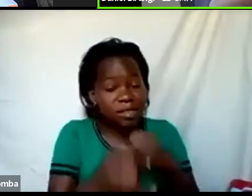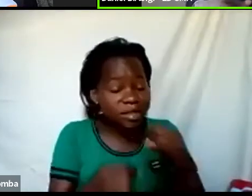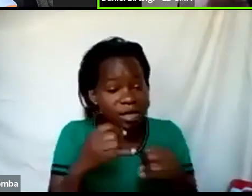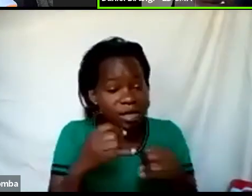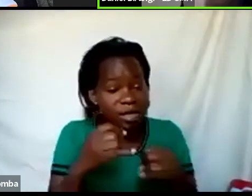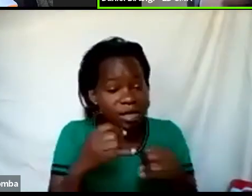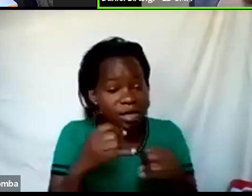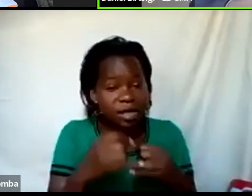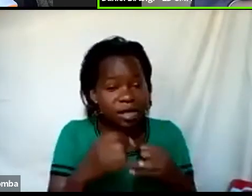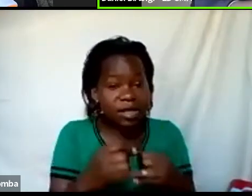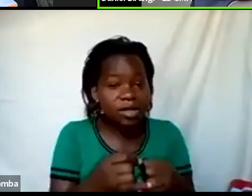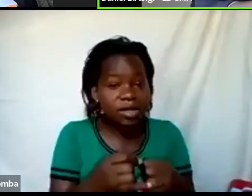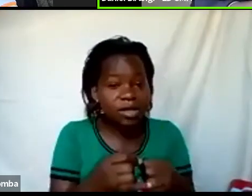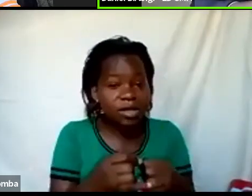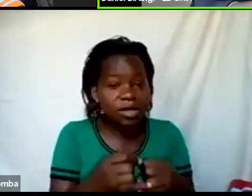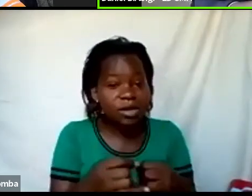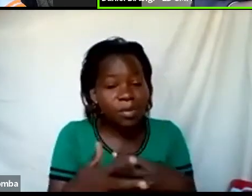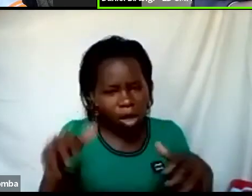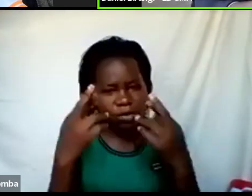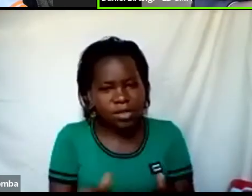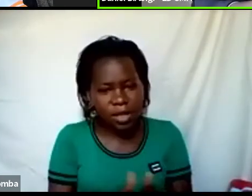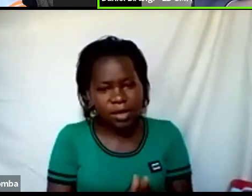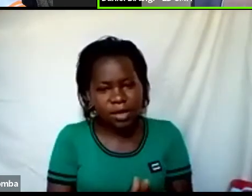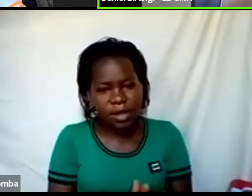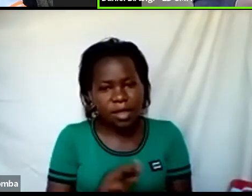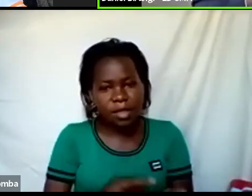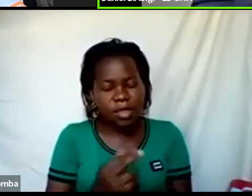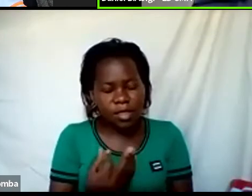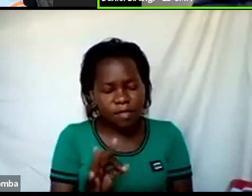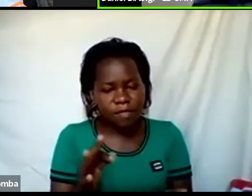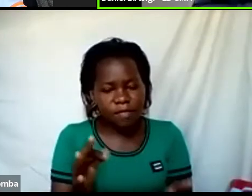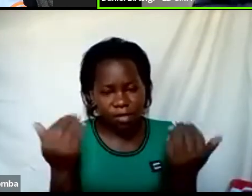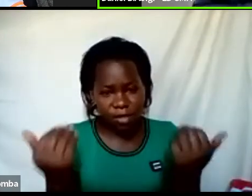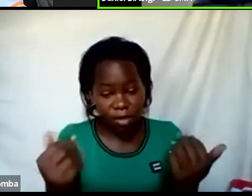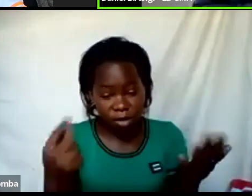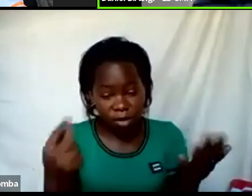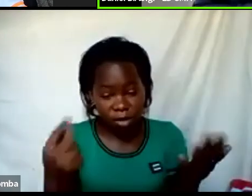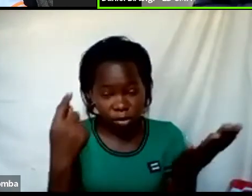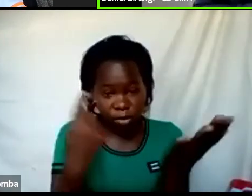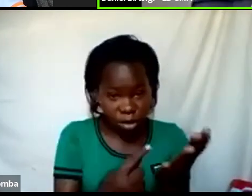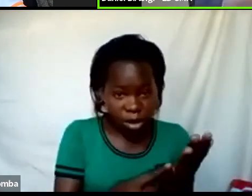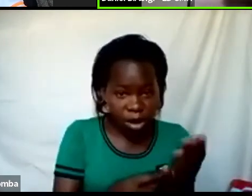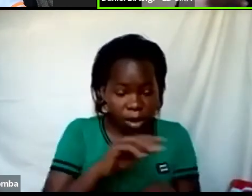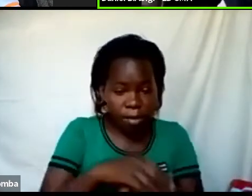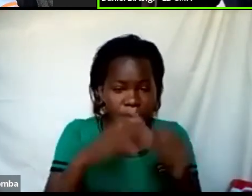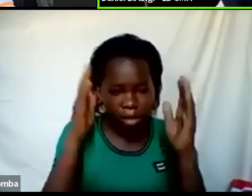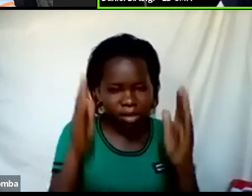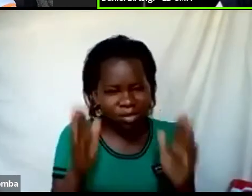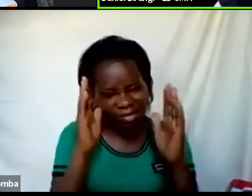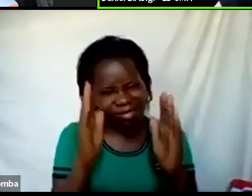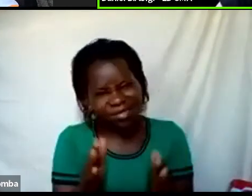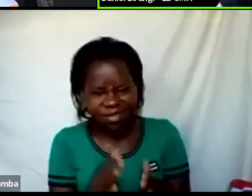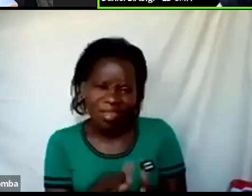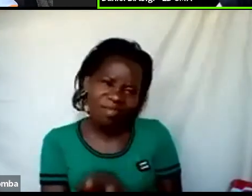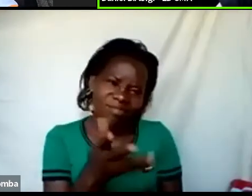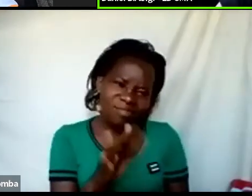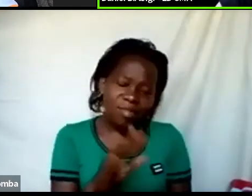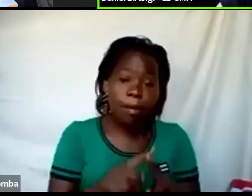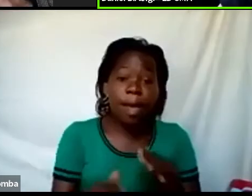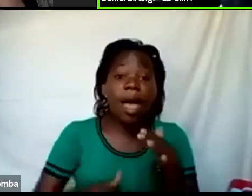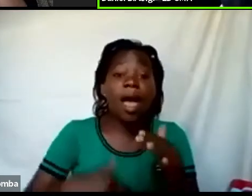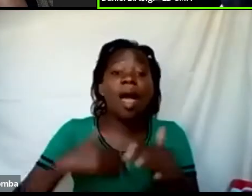that even if at the moment manufacturers in Uganda may not be looking at it quite critically, along the way, a year or